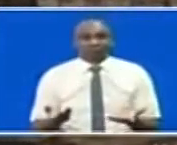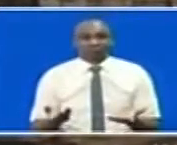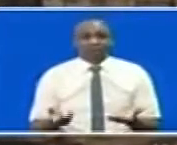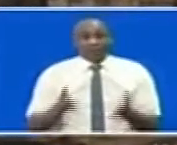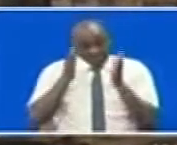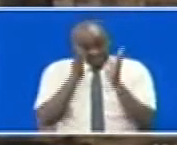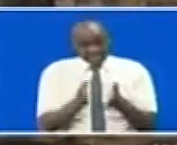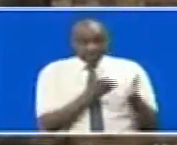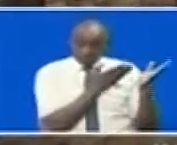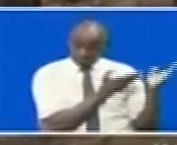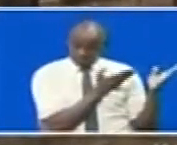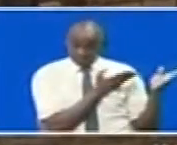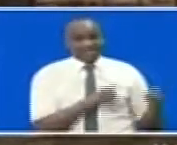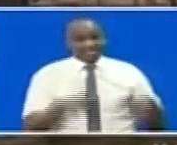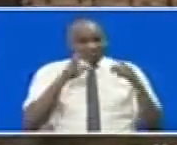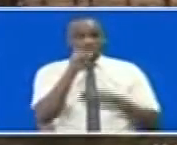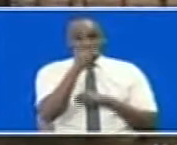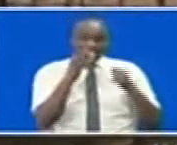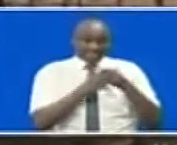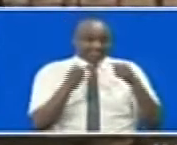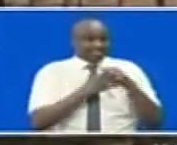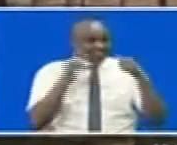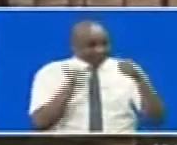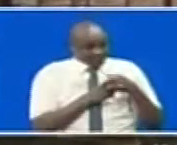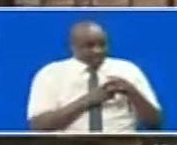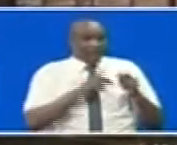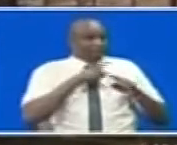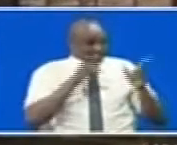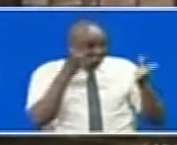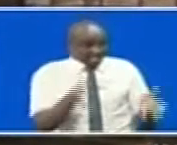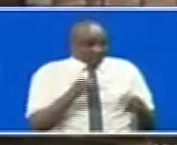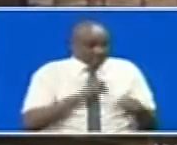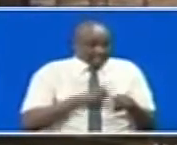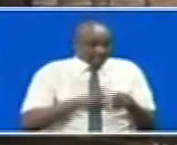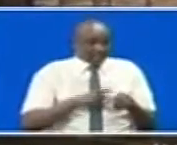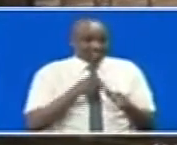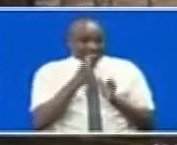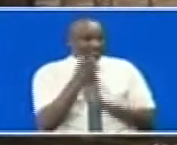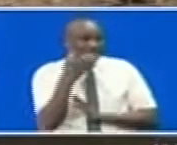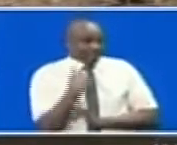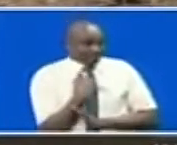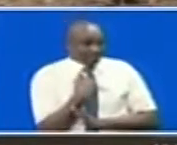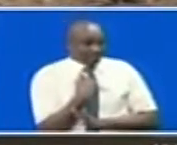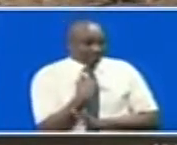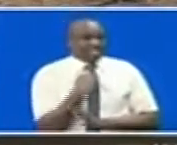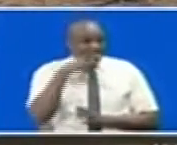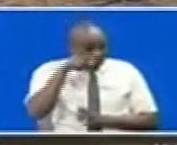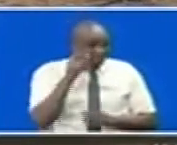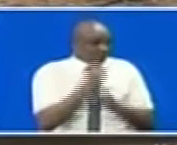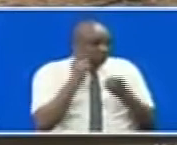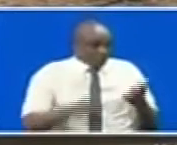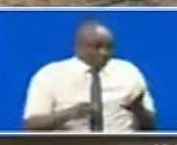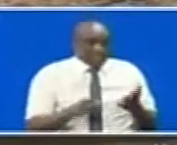Jeremiah Olesein has lived here since 1997, but the hiving off of part of the land here has left him among those